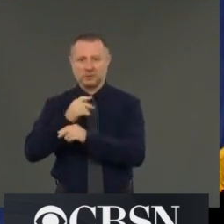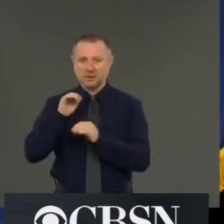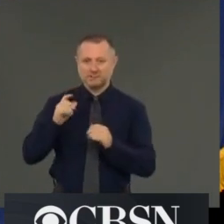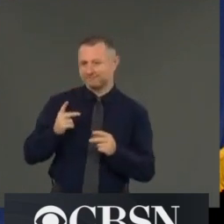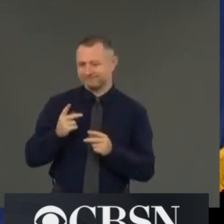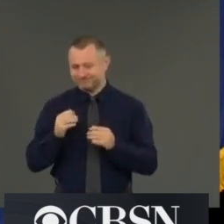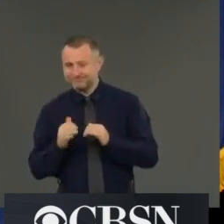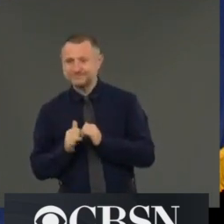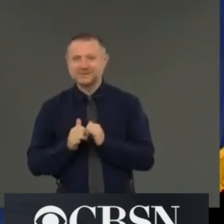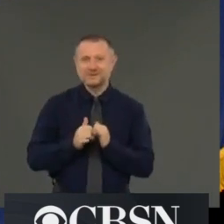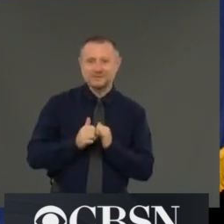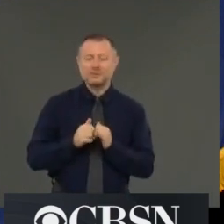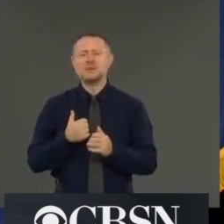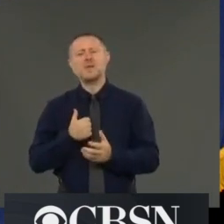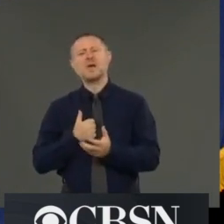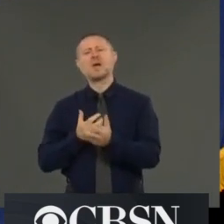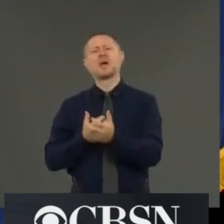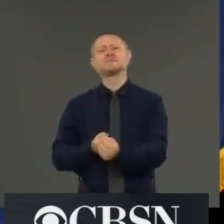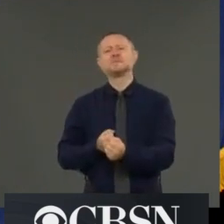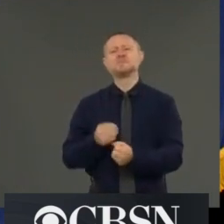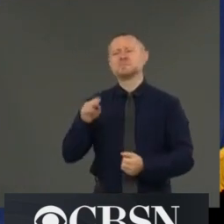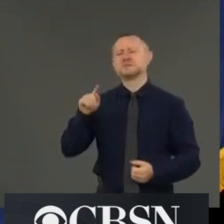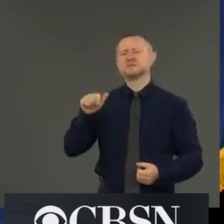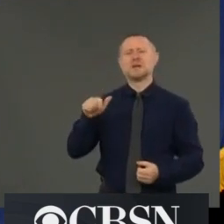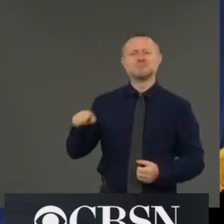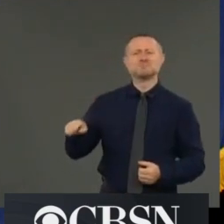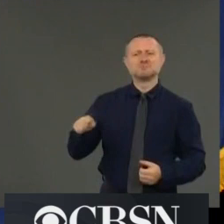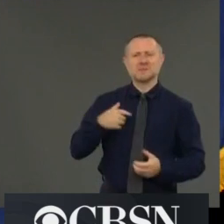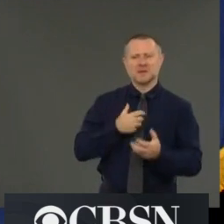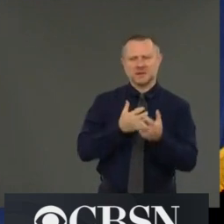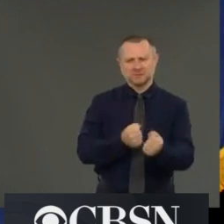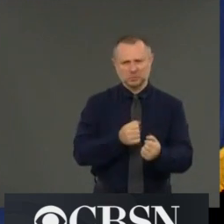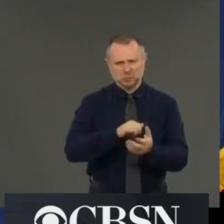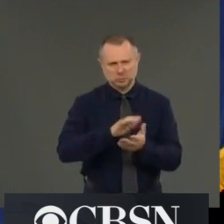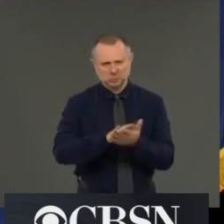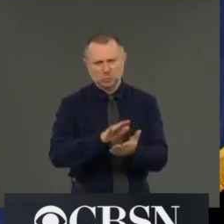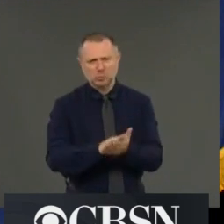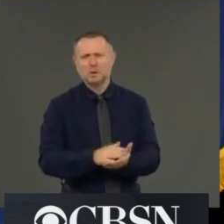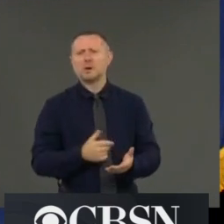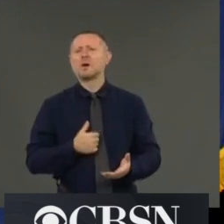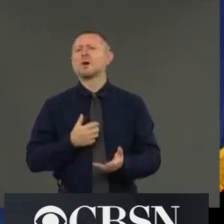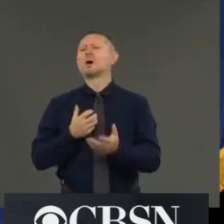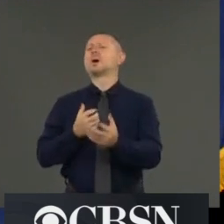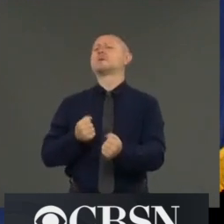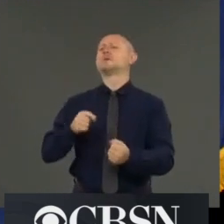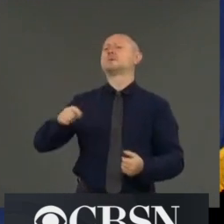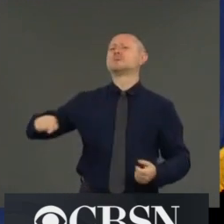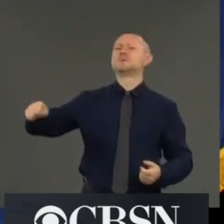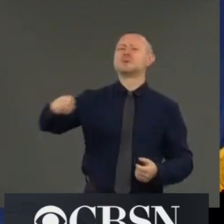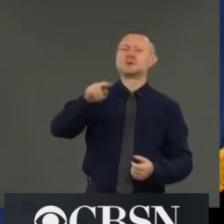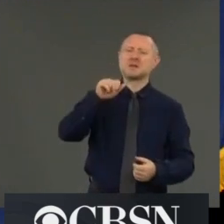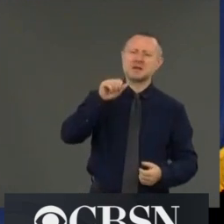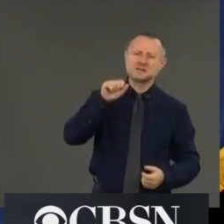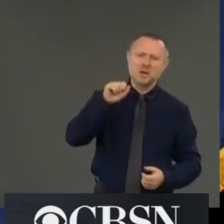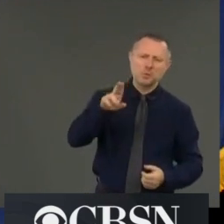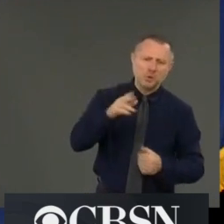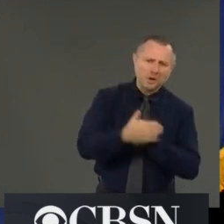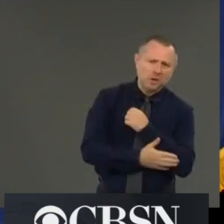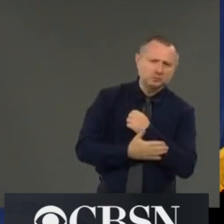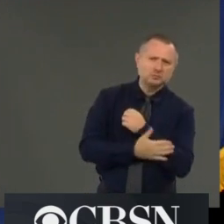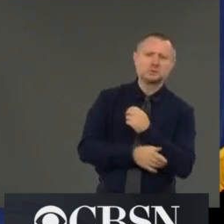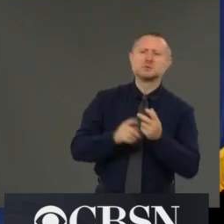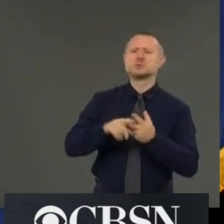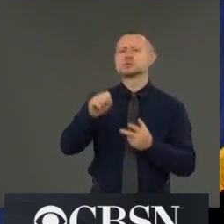the schools, like the hospitals, like state governments, like Nassau County, like Suffolk County, if there